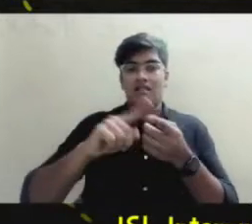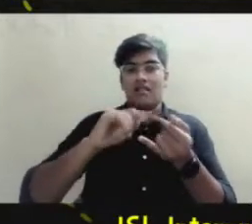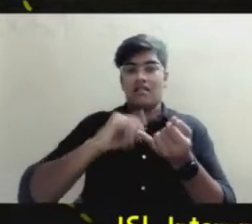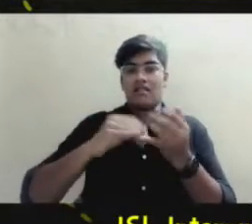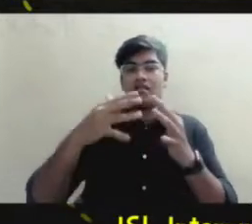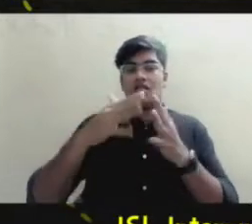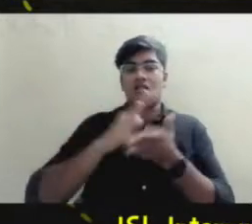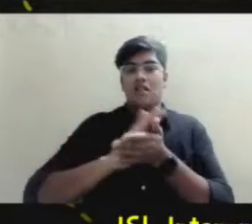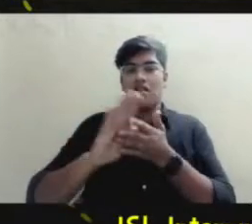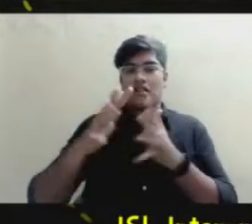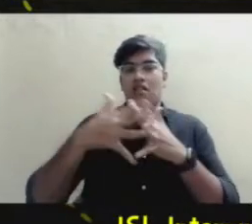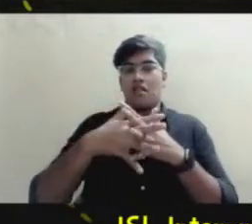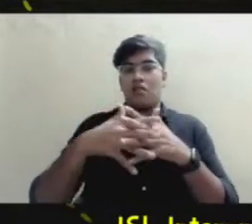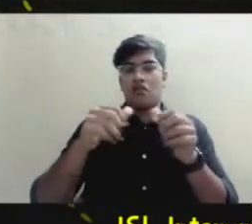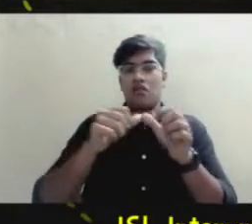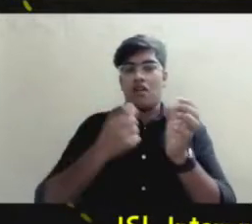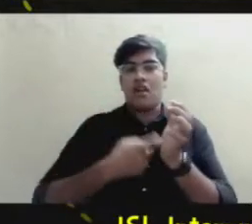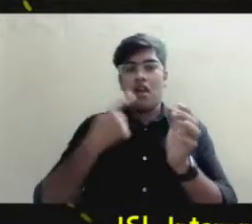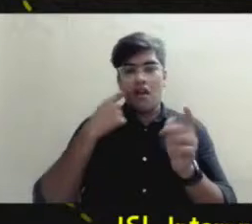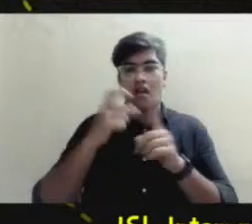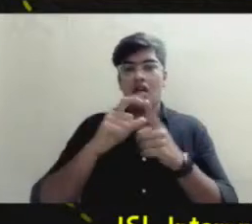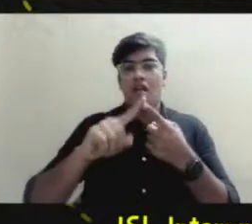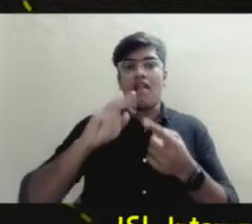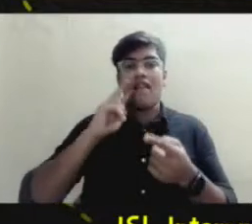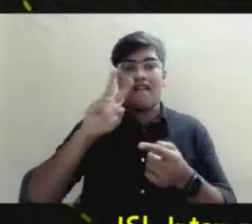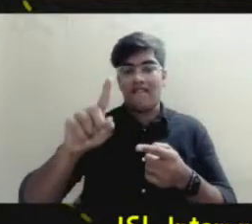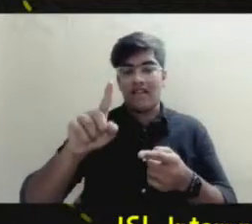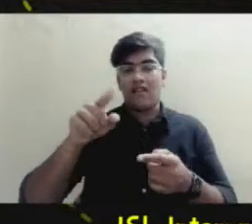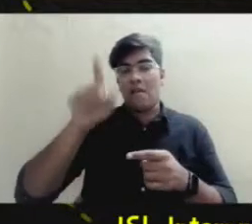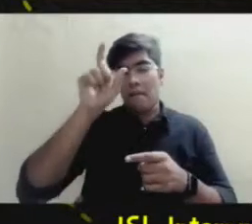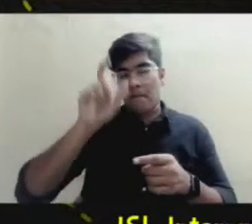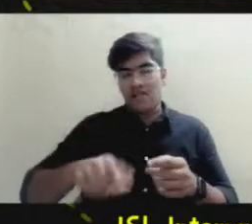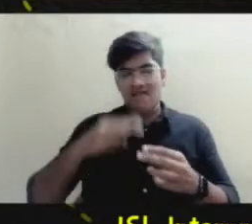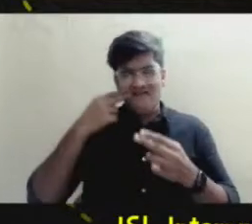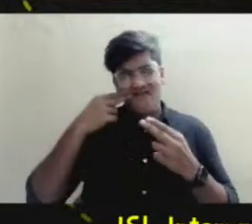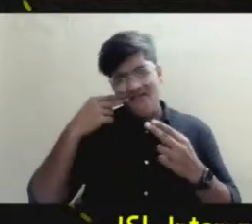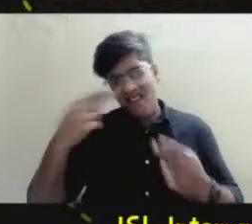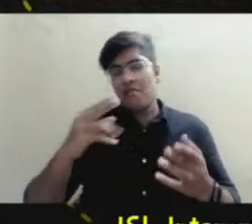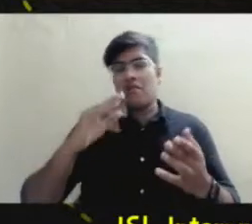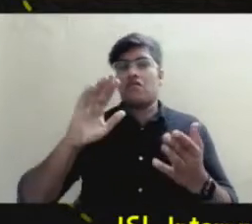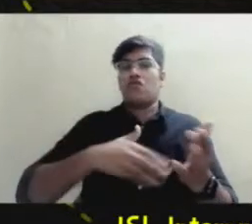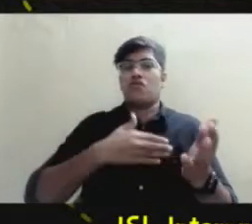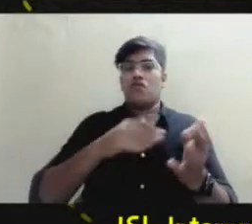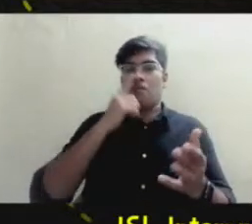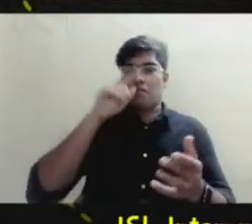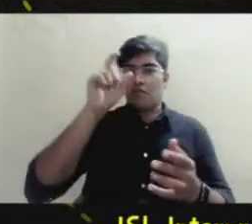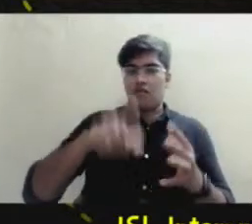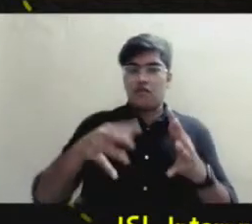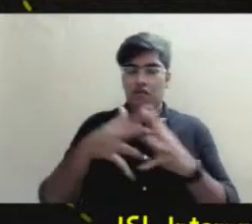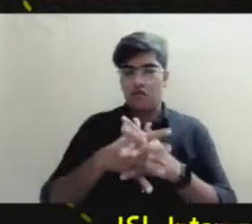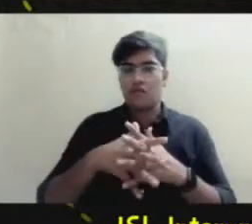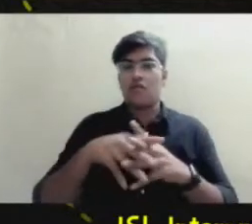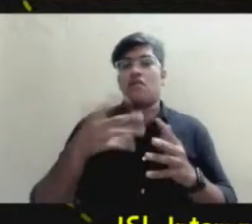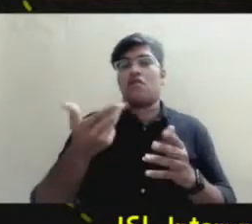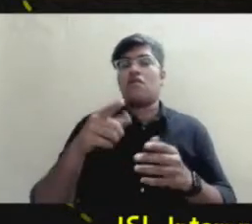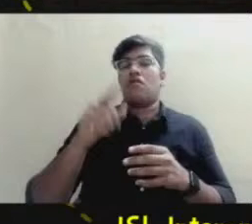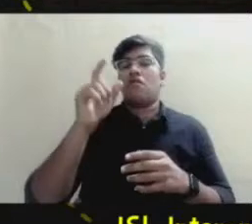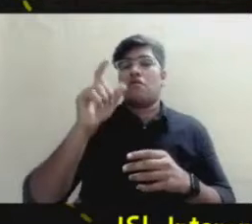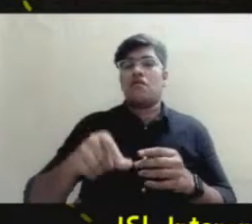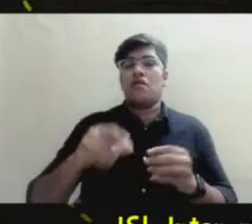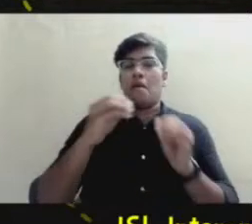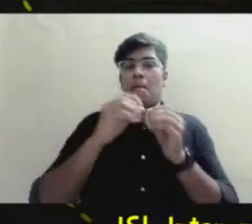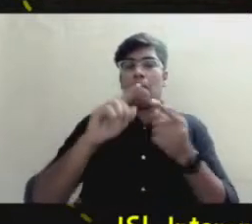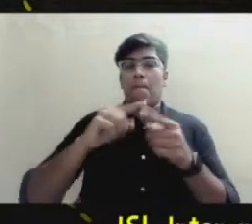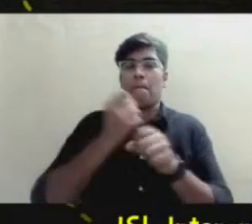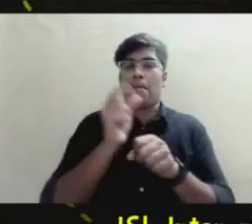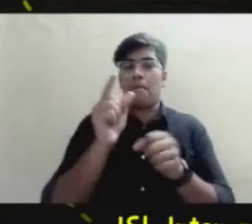was not dancing to the music. Neither was somebody like, let's say, Begum Akhtar or